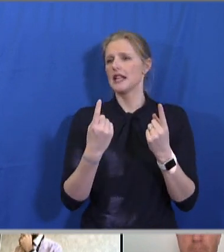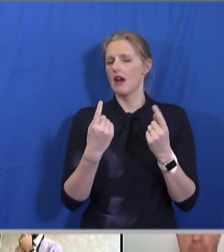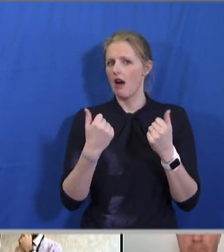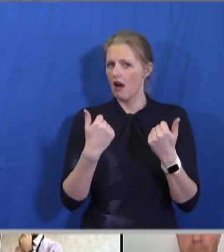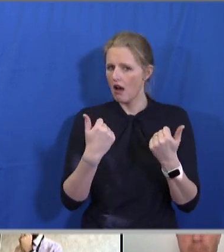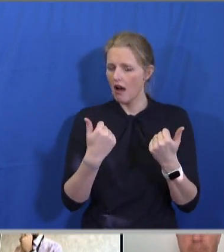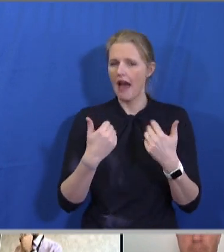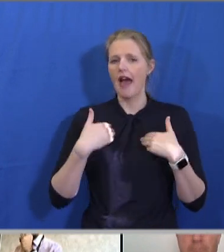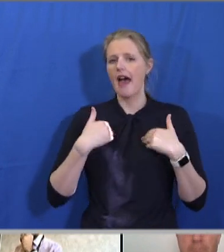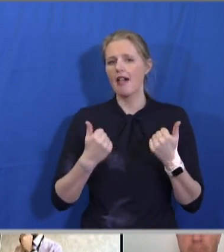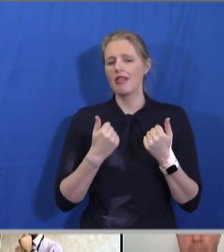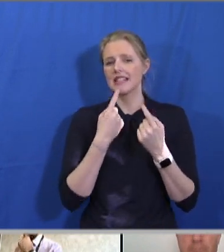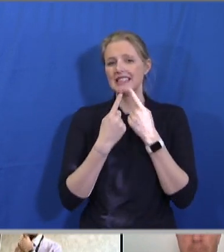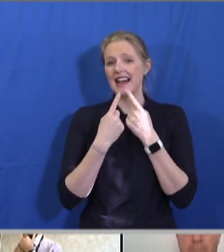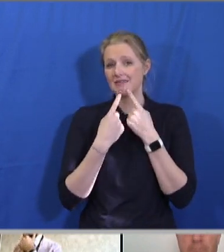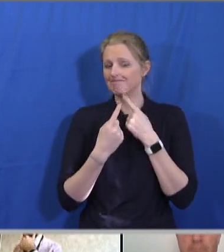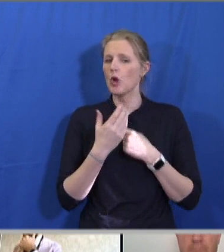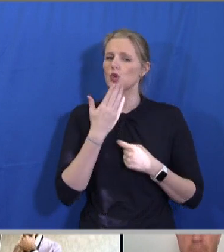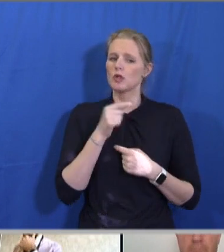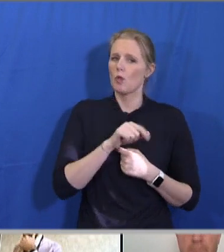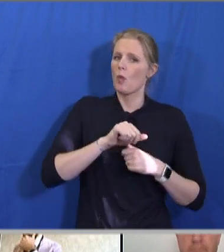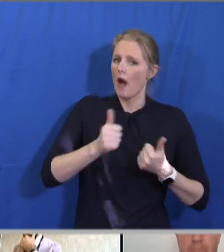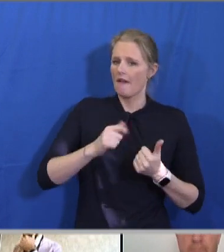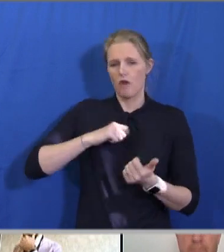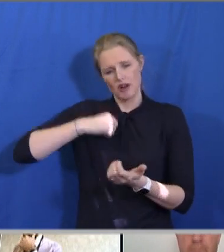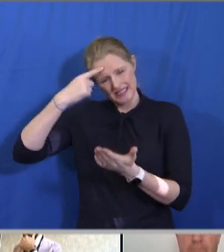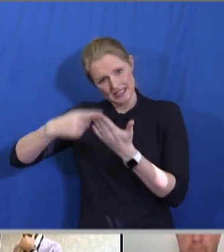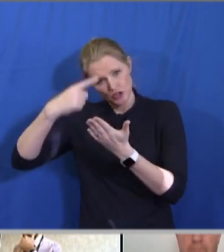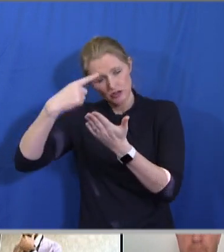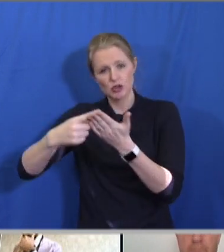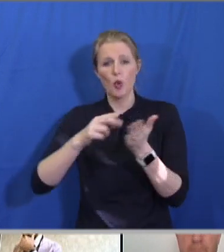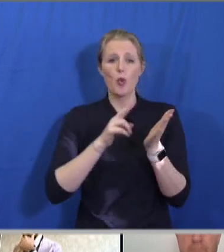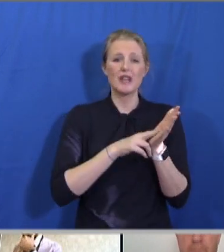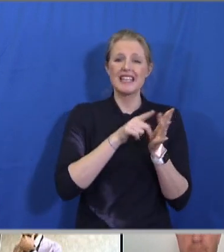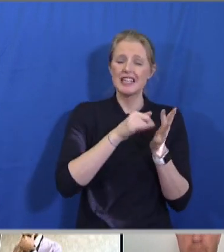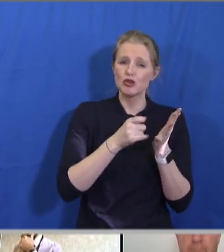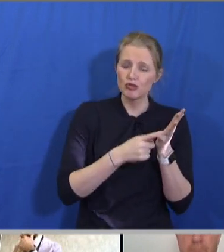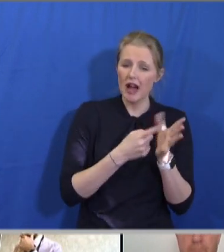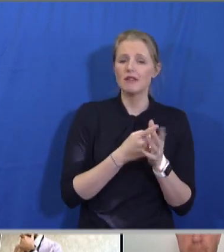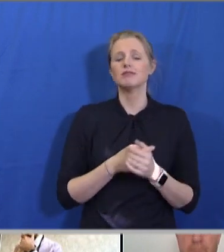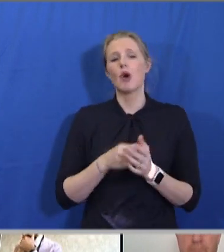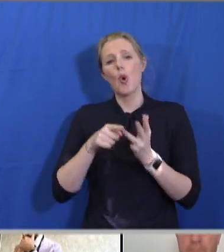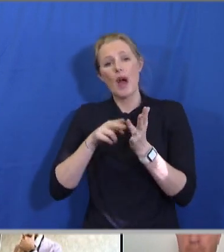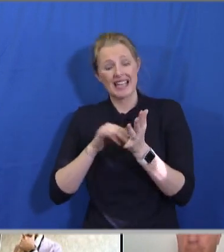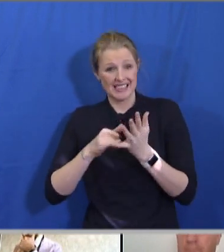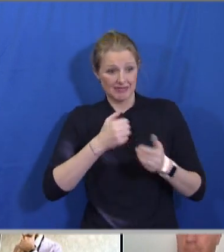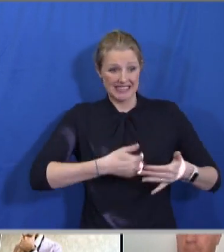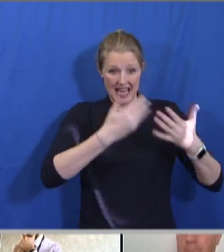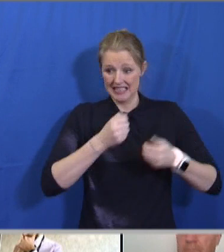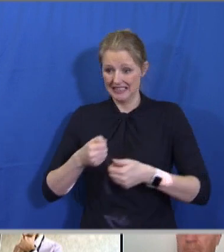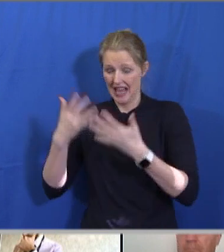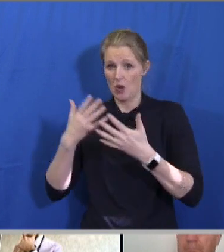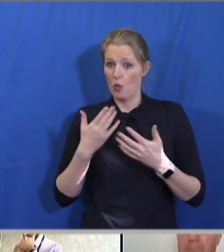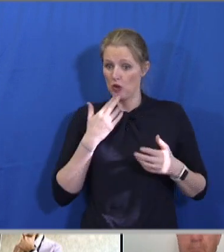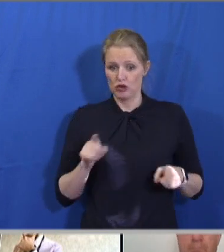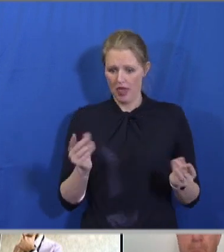that to make decisions as well. So that's why what we see coming out of NISRA, coming out of ONS, has actually been utilised to enable us to